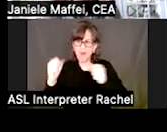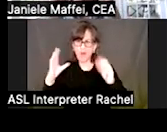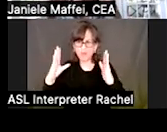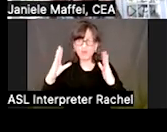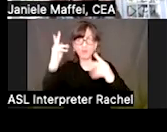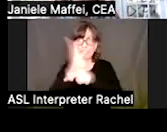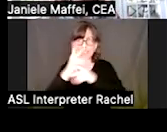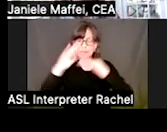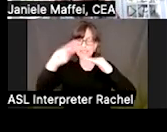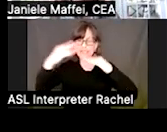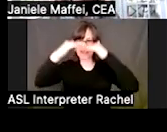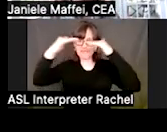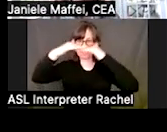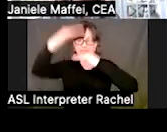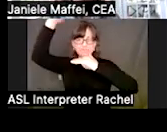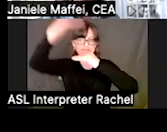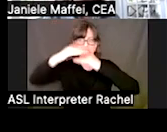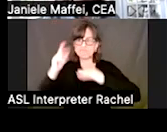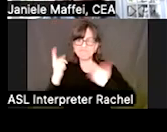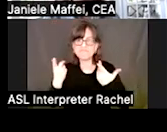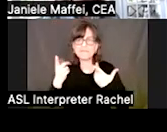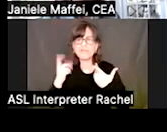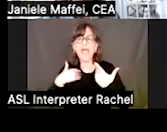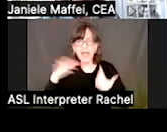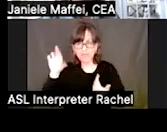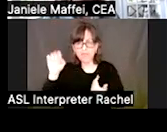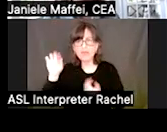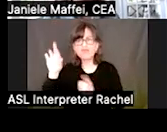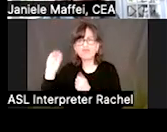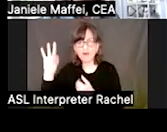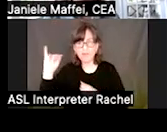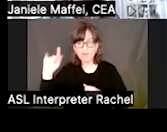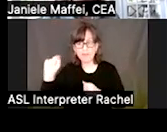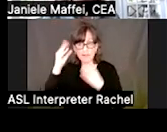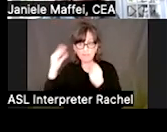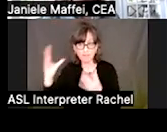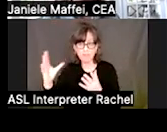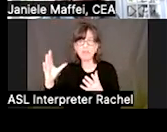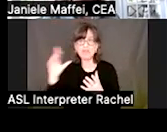that second floor up. And so there is a retrofit. You'll find information on